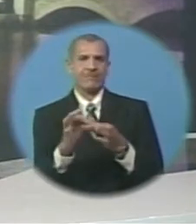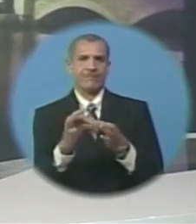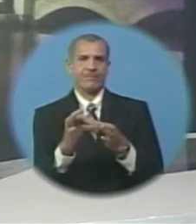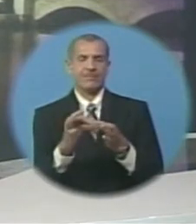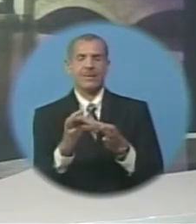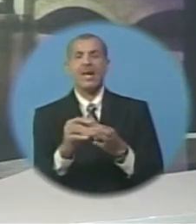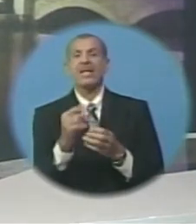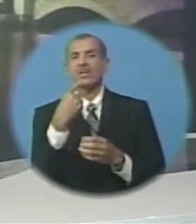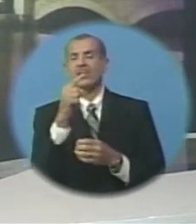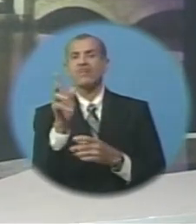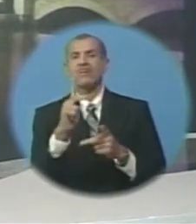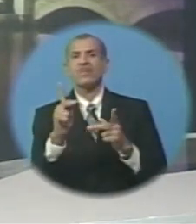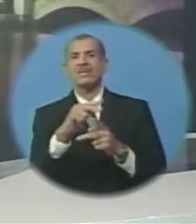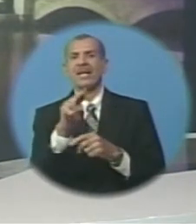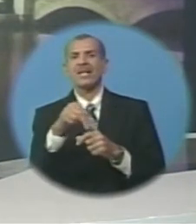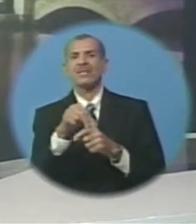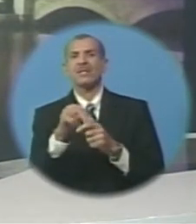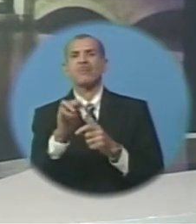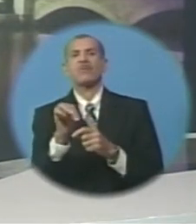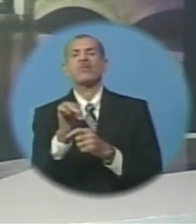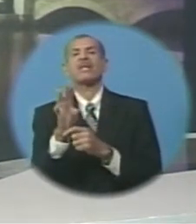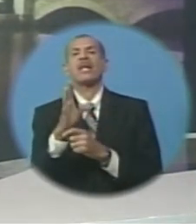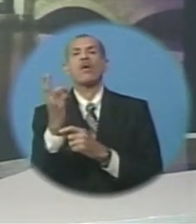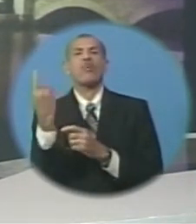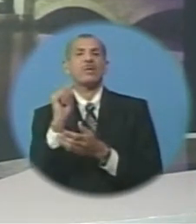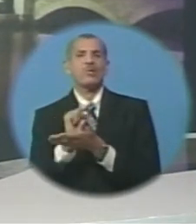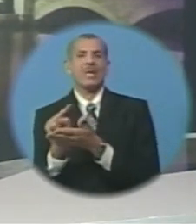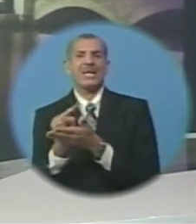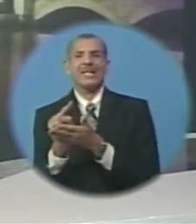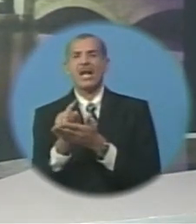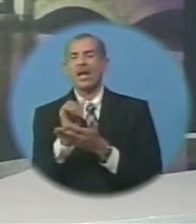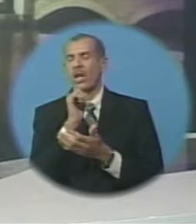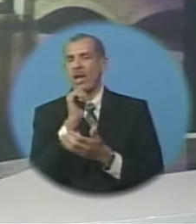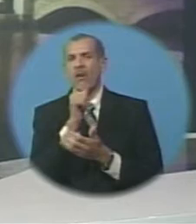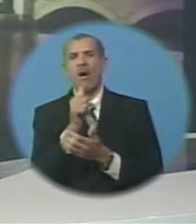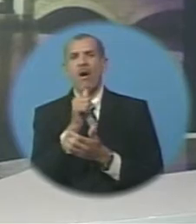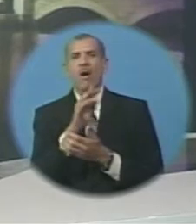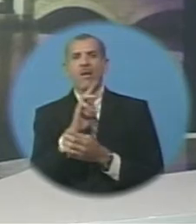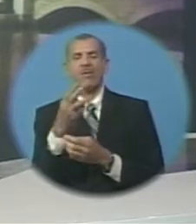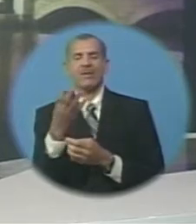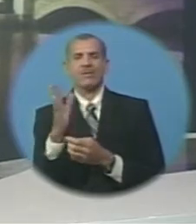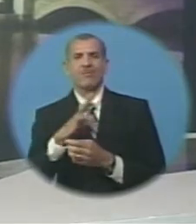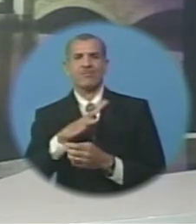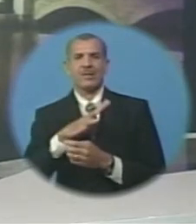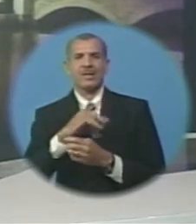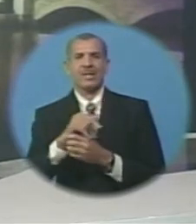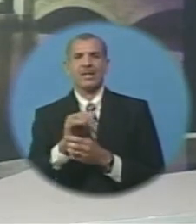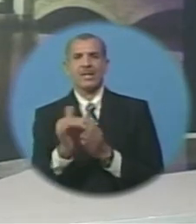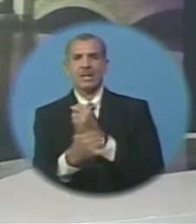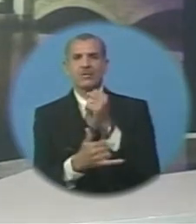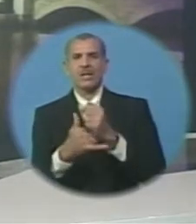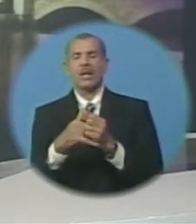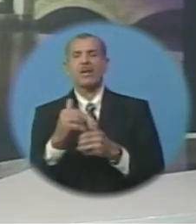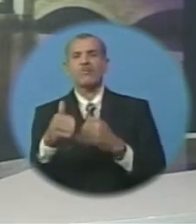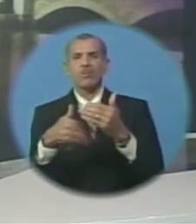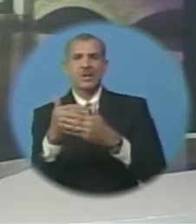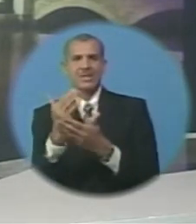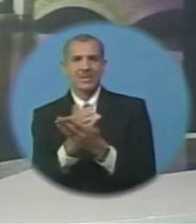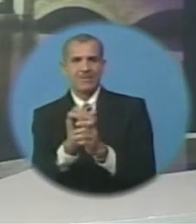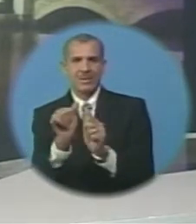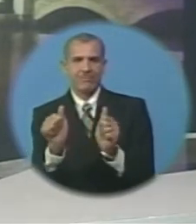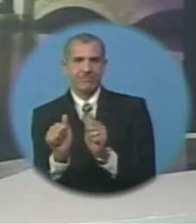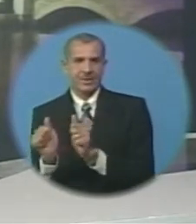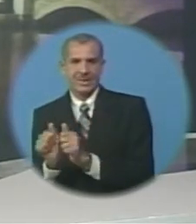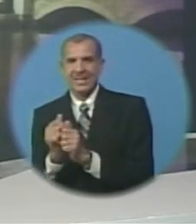People's National Movement Convention over the weekend that all was not well in the country, despite progress being made in several areas. He